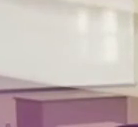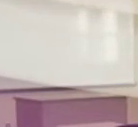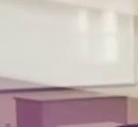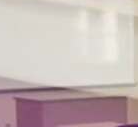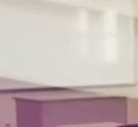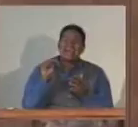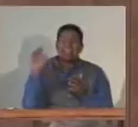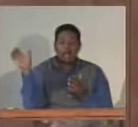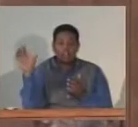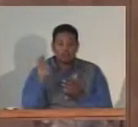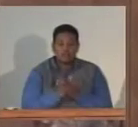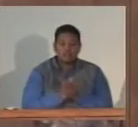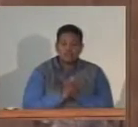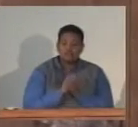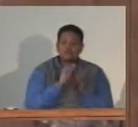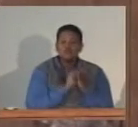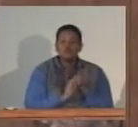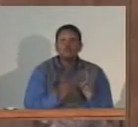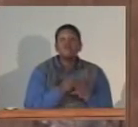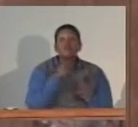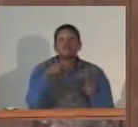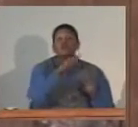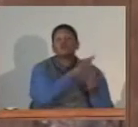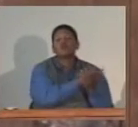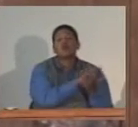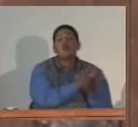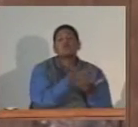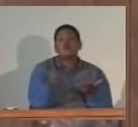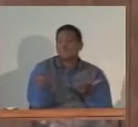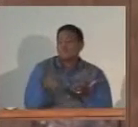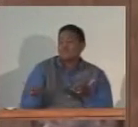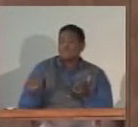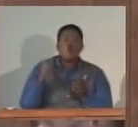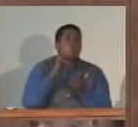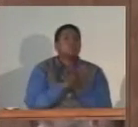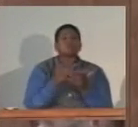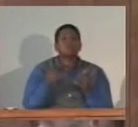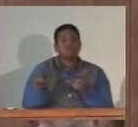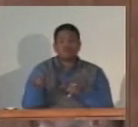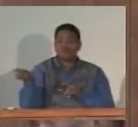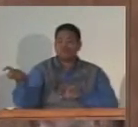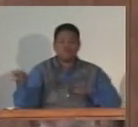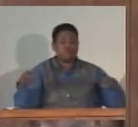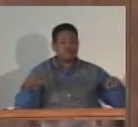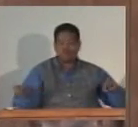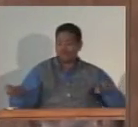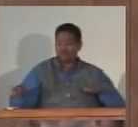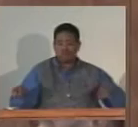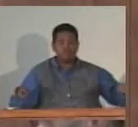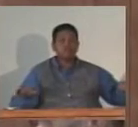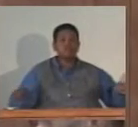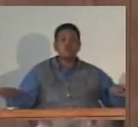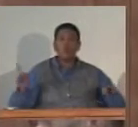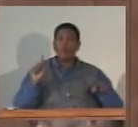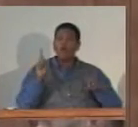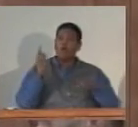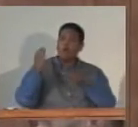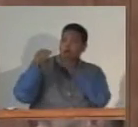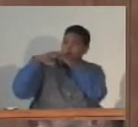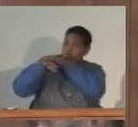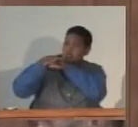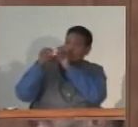what's next? The students from these schools have been transferred to others where they can access a richer and more diverse